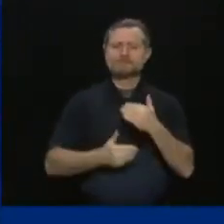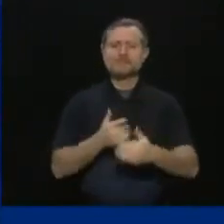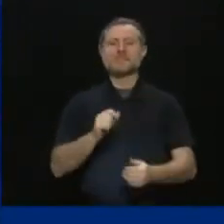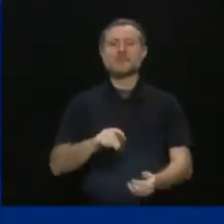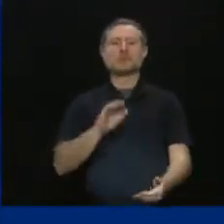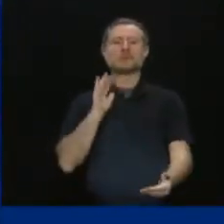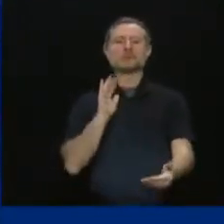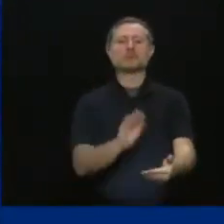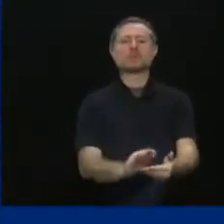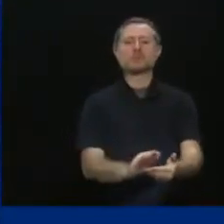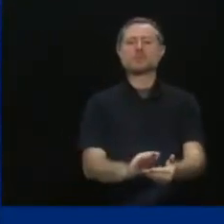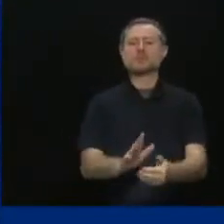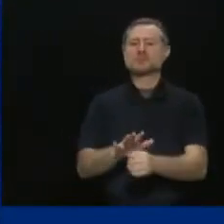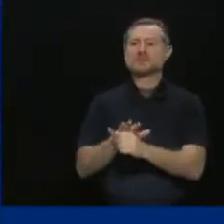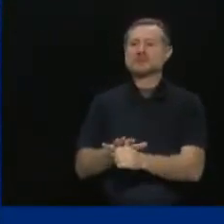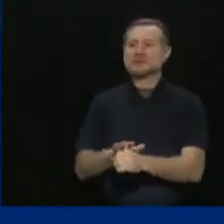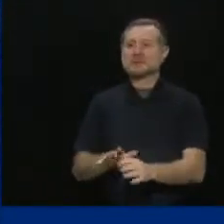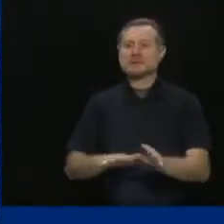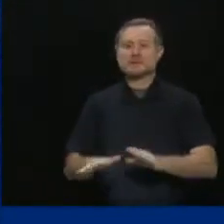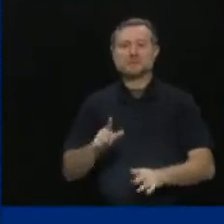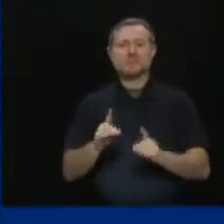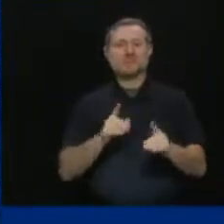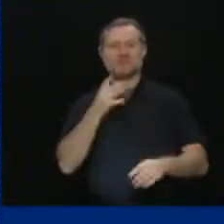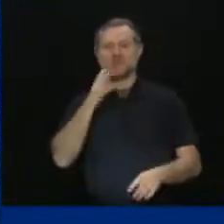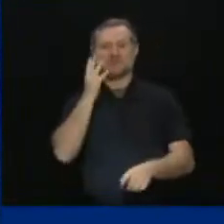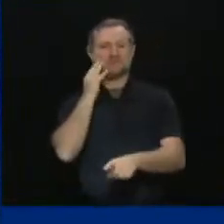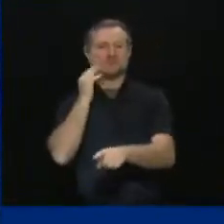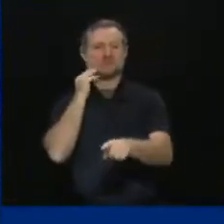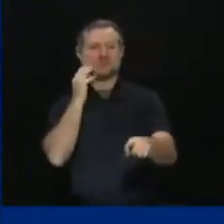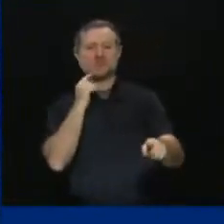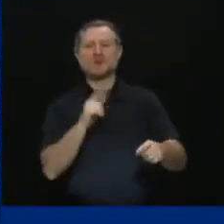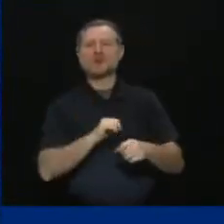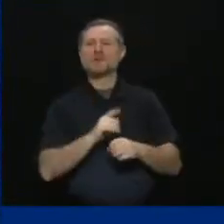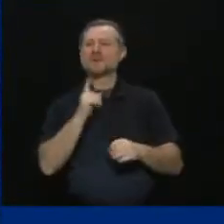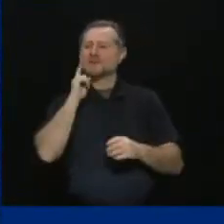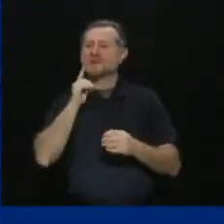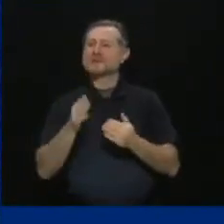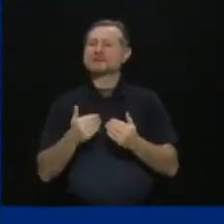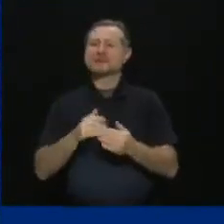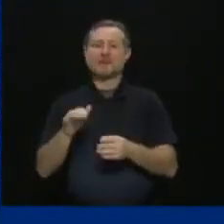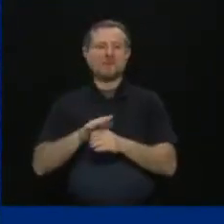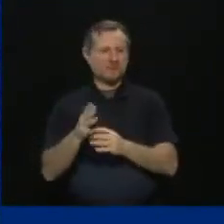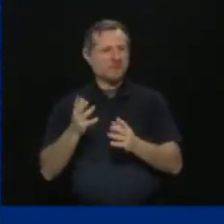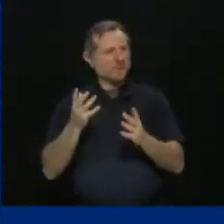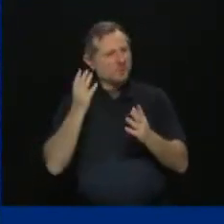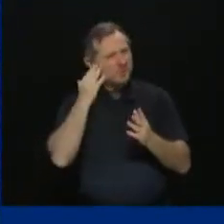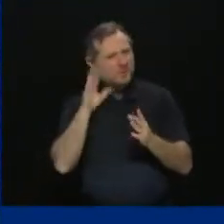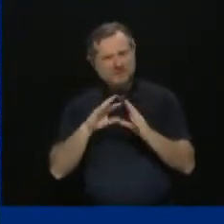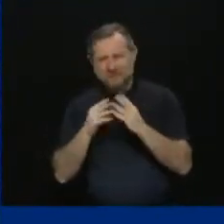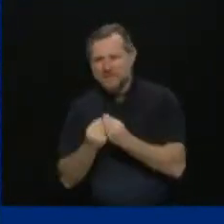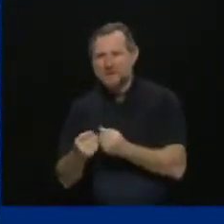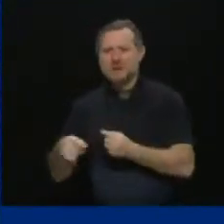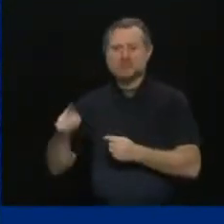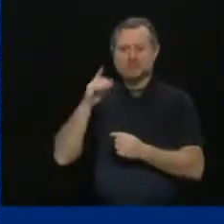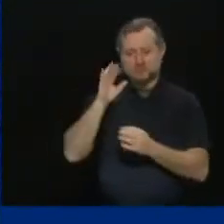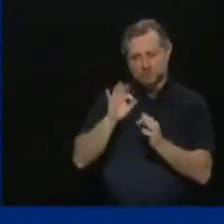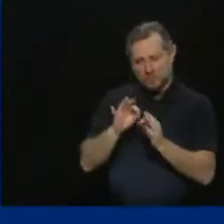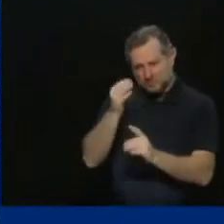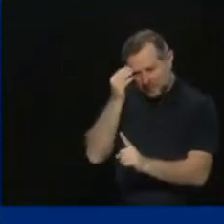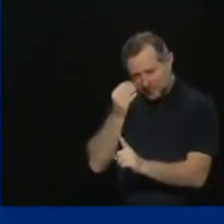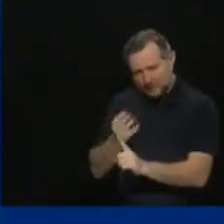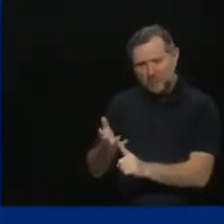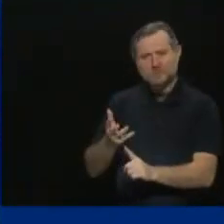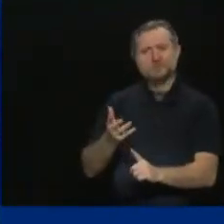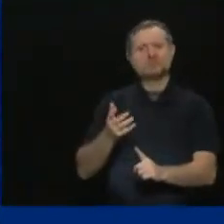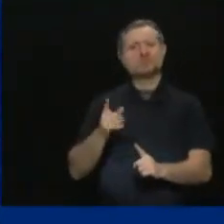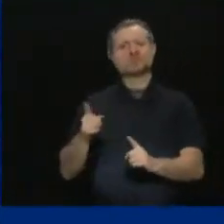minimize the stress that people are going through, to make it easier on them and their families, to let them know that there should not be stigma associated